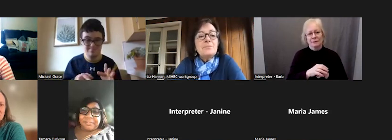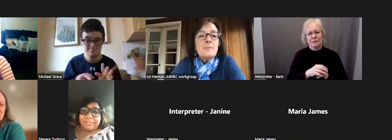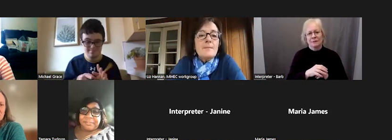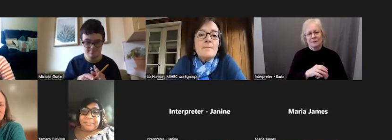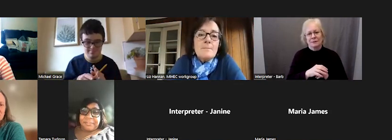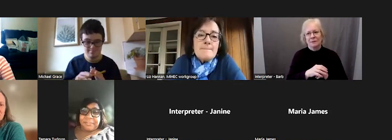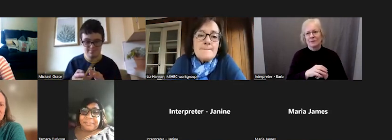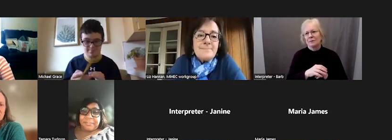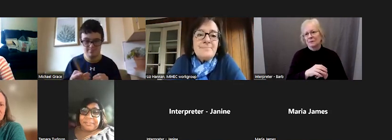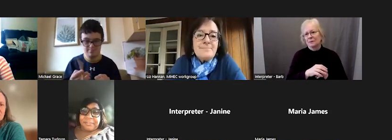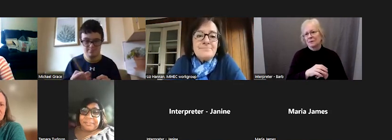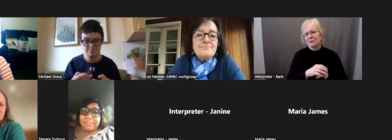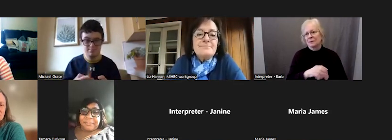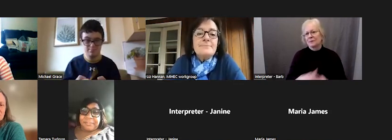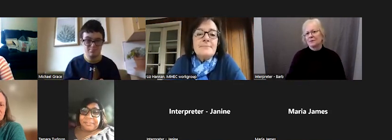So